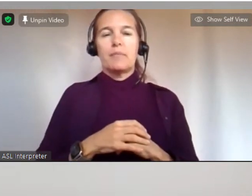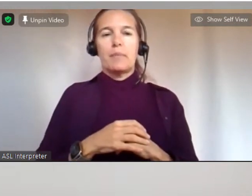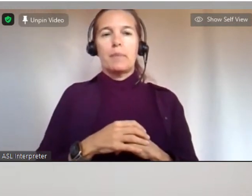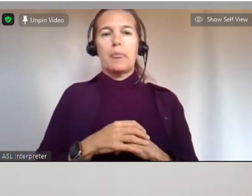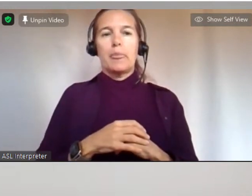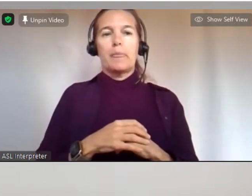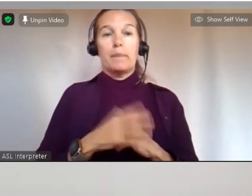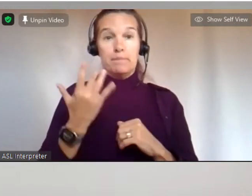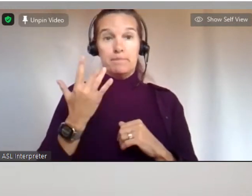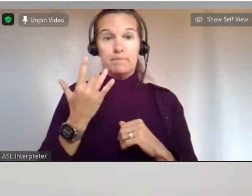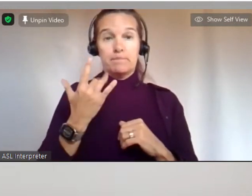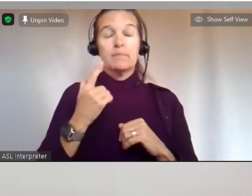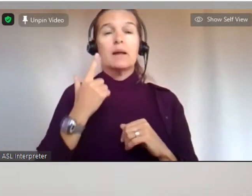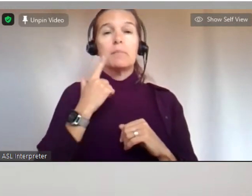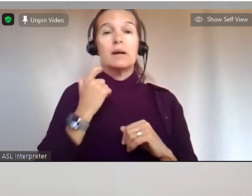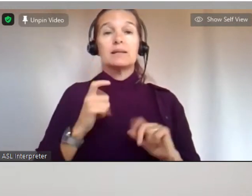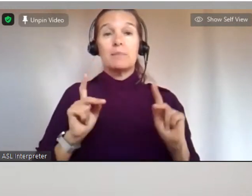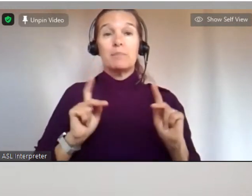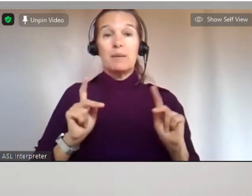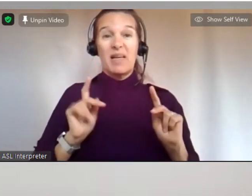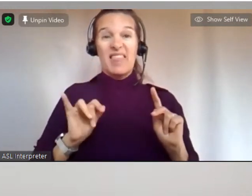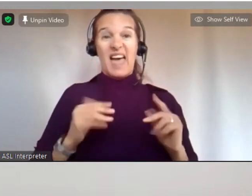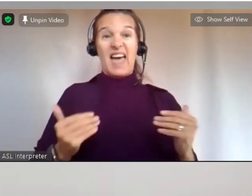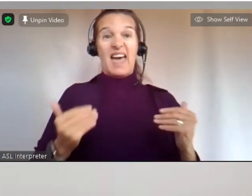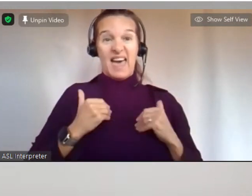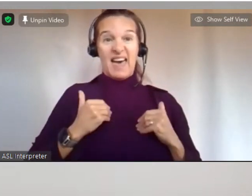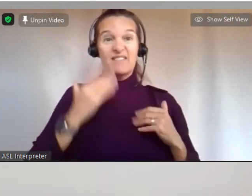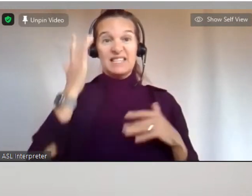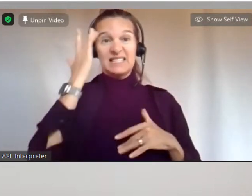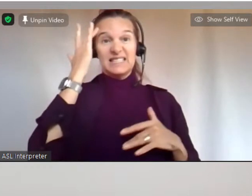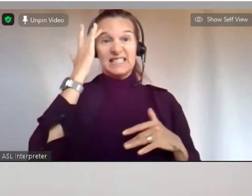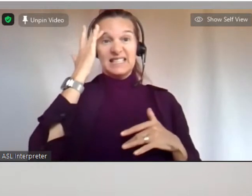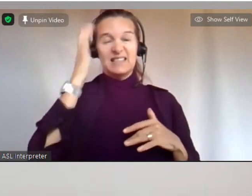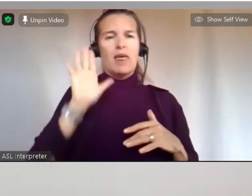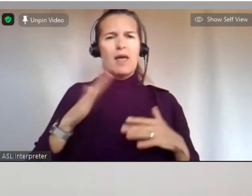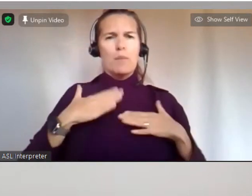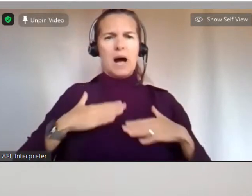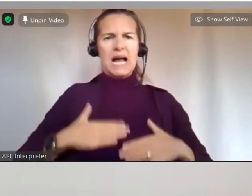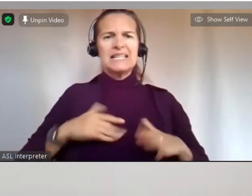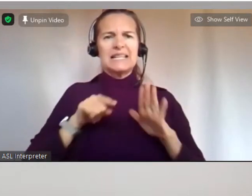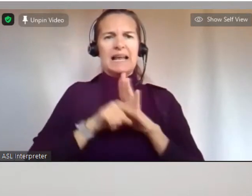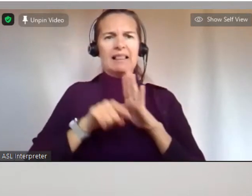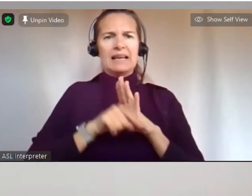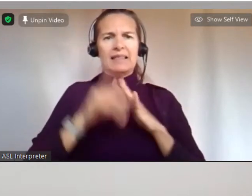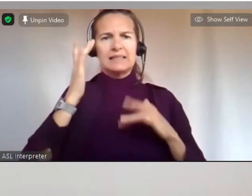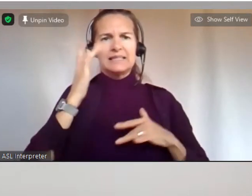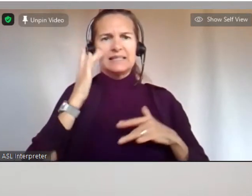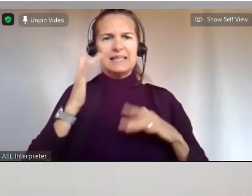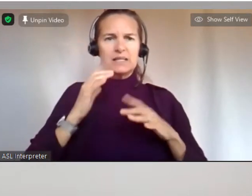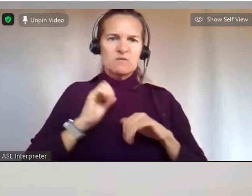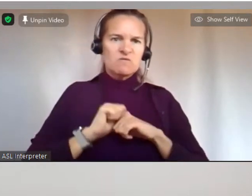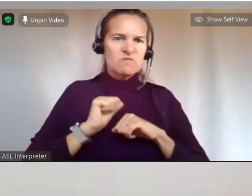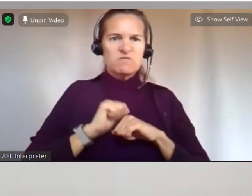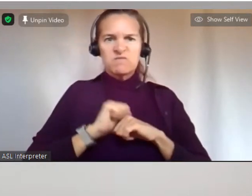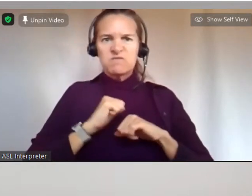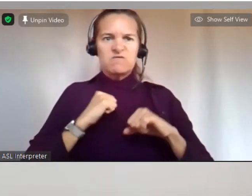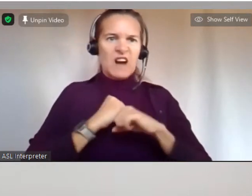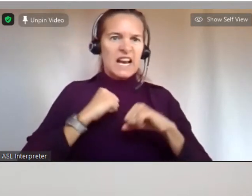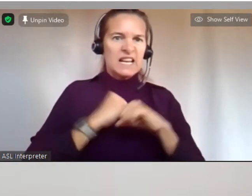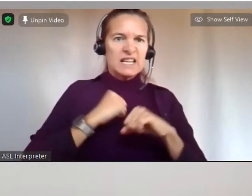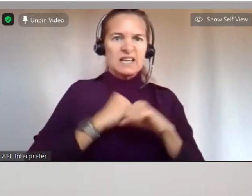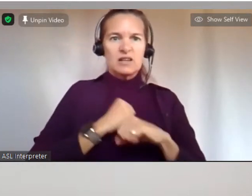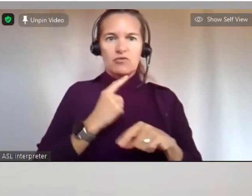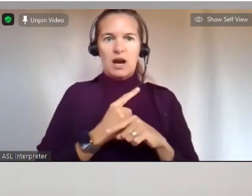that's because the people who have the disease, they're killing it, and they get more immune and they